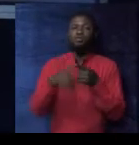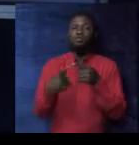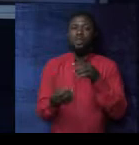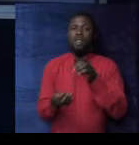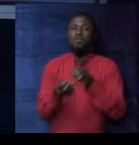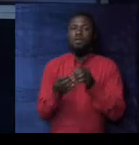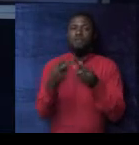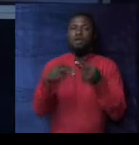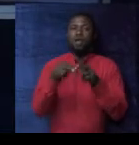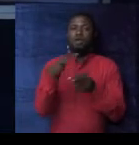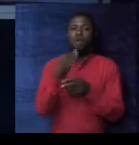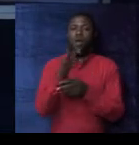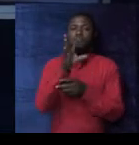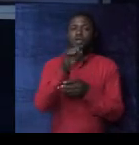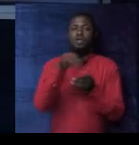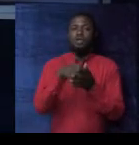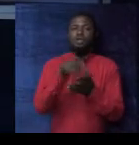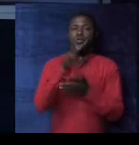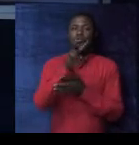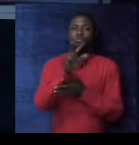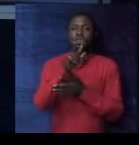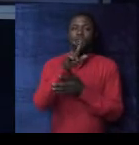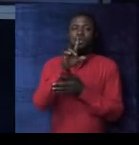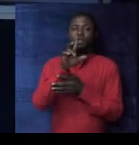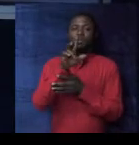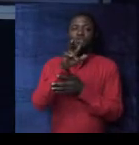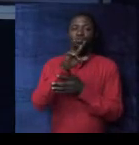to the value of 9 in